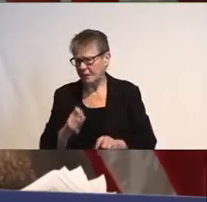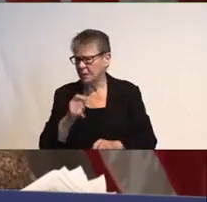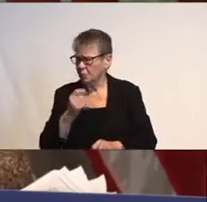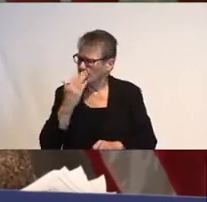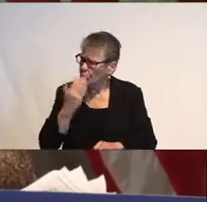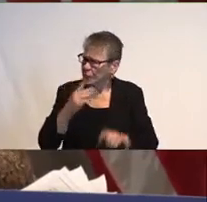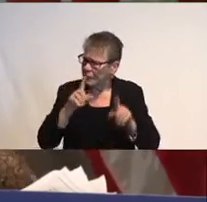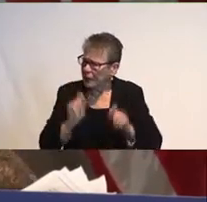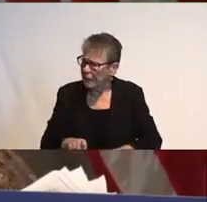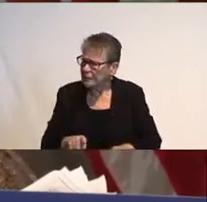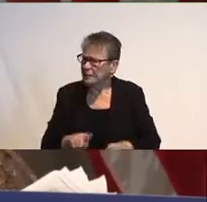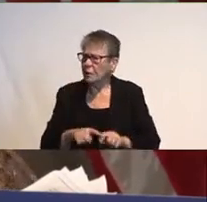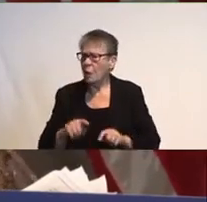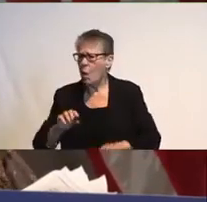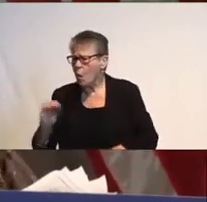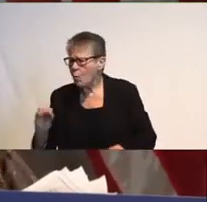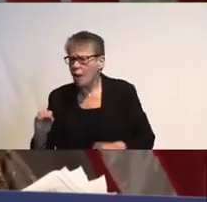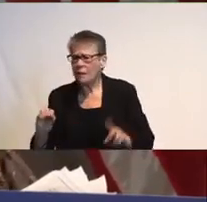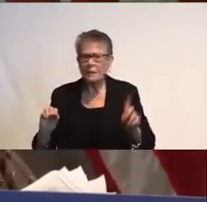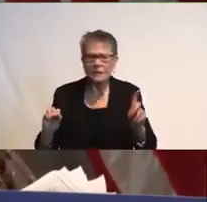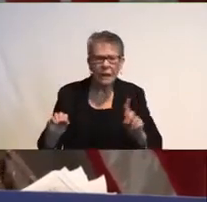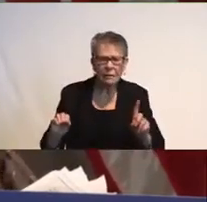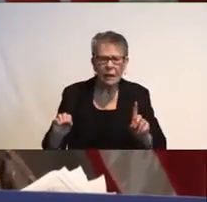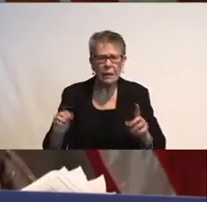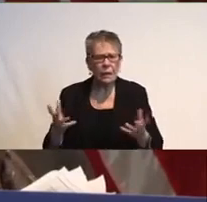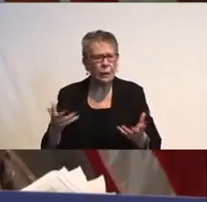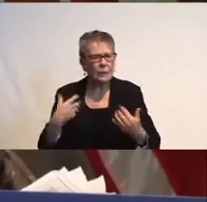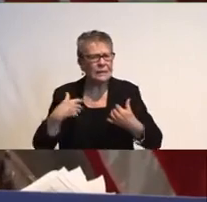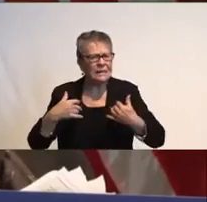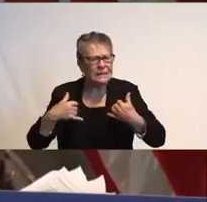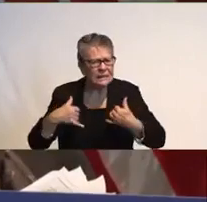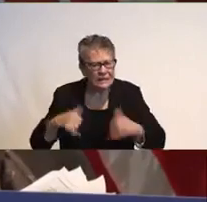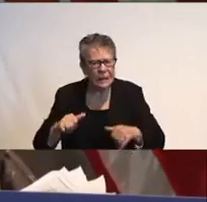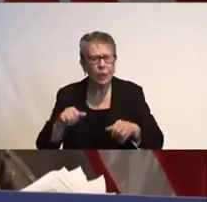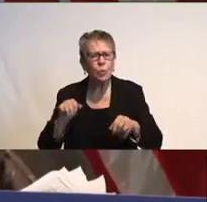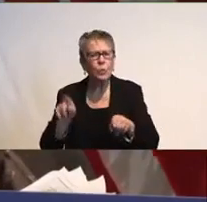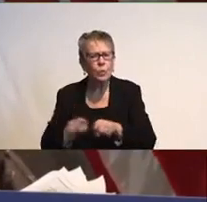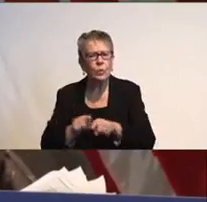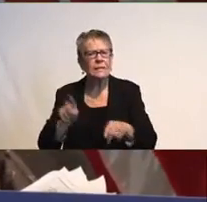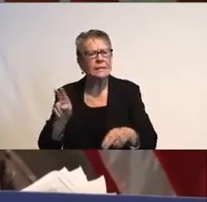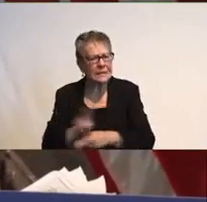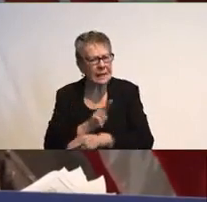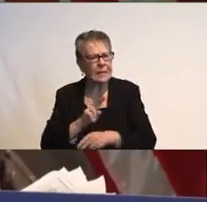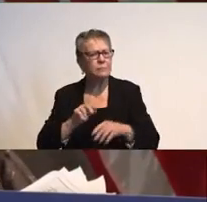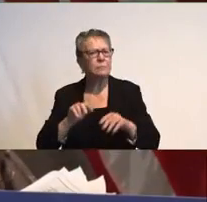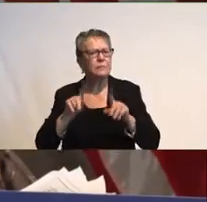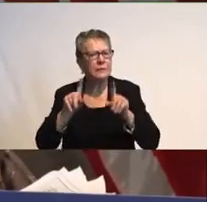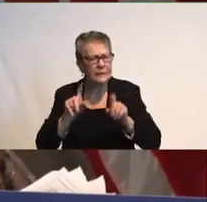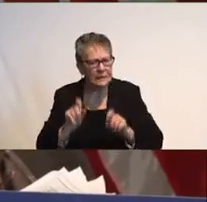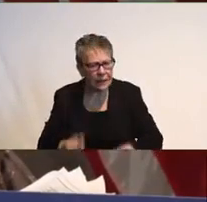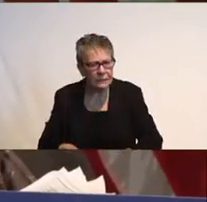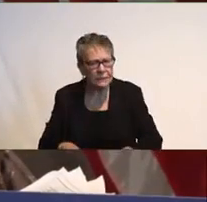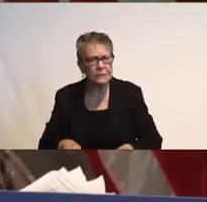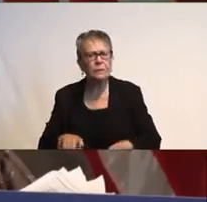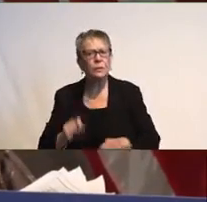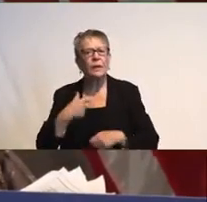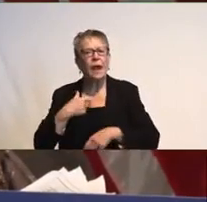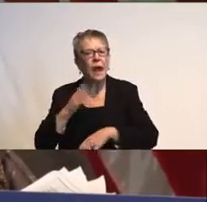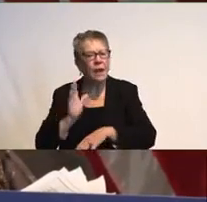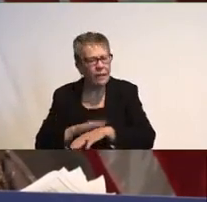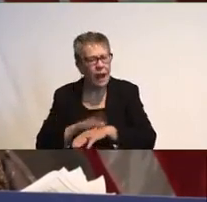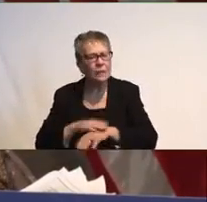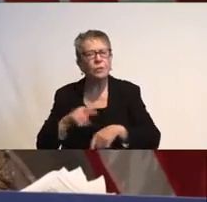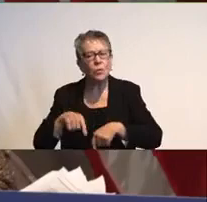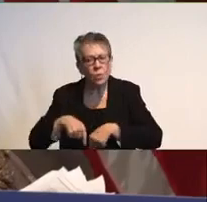Omicron, Delta, public health management is still going to be the same. Get vaccinated, get the booster, layers of protection